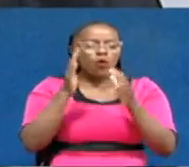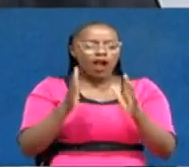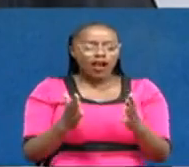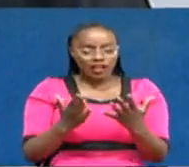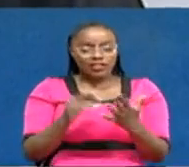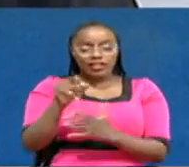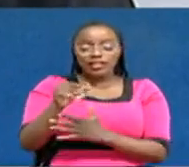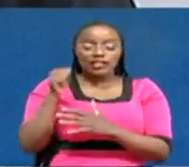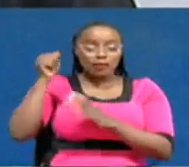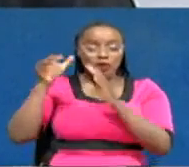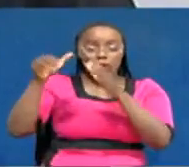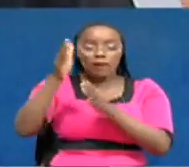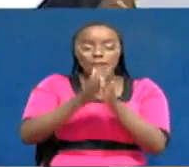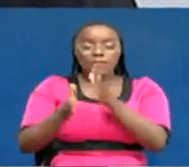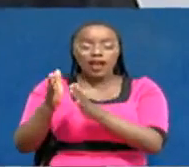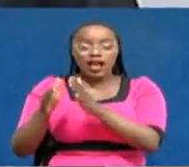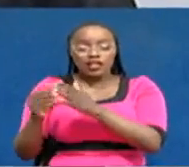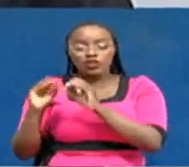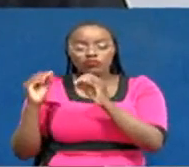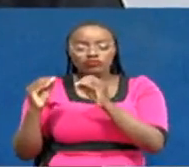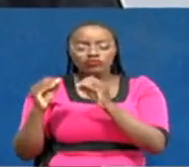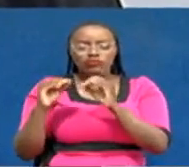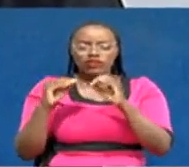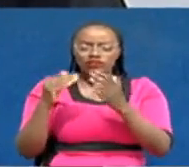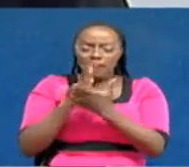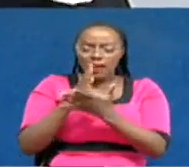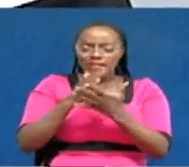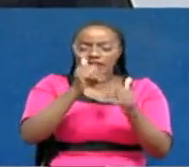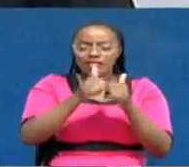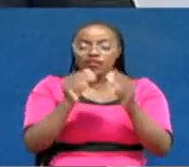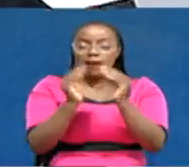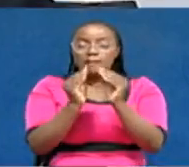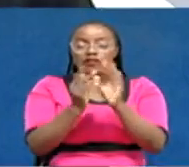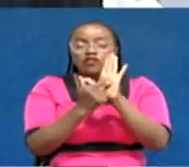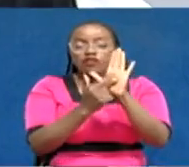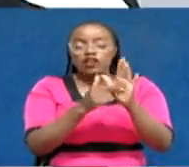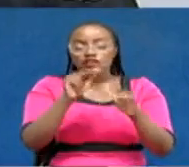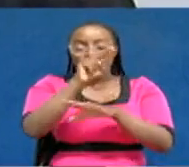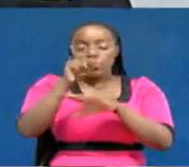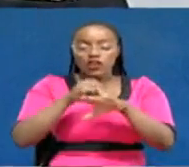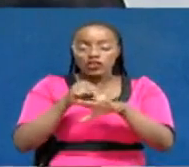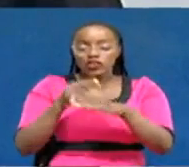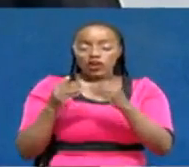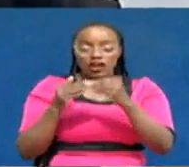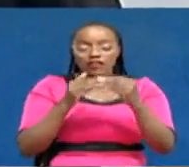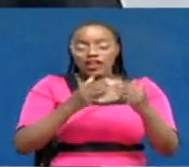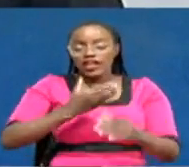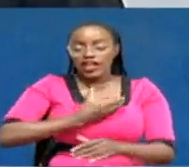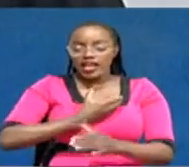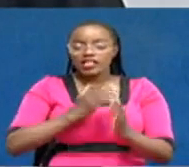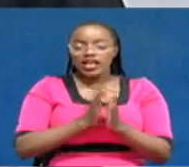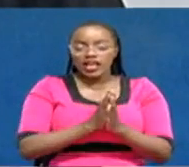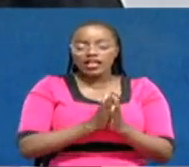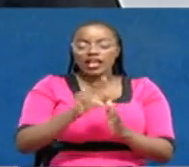Now, it is the party's planning organ, preparing the agenda for meetings such as those of the National Governing Council and